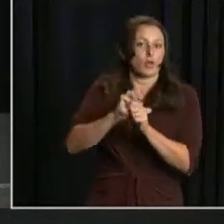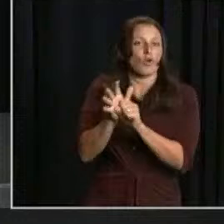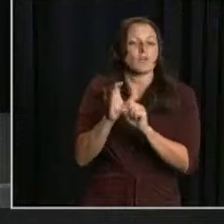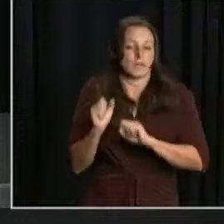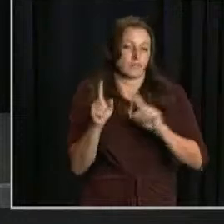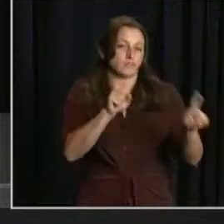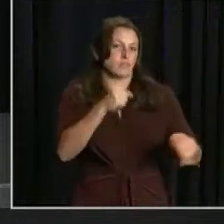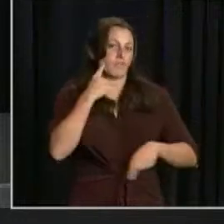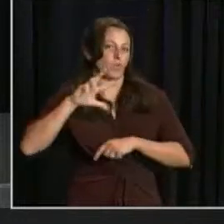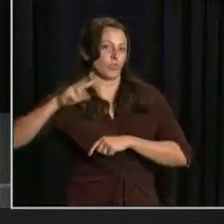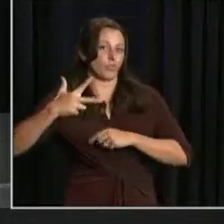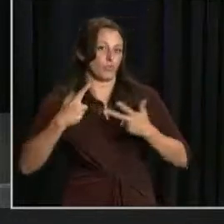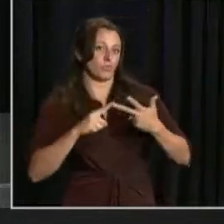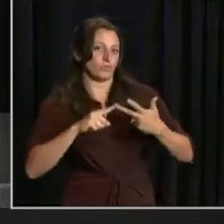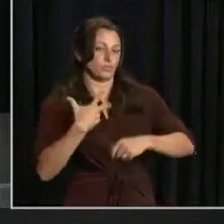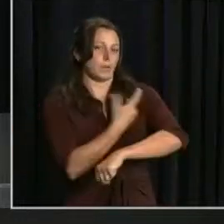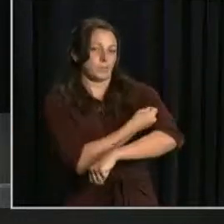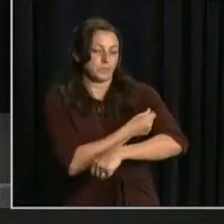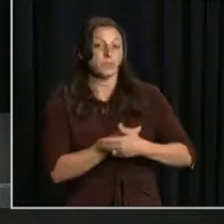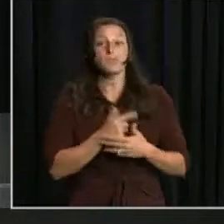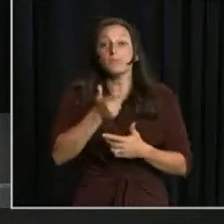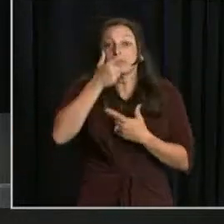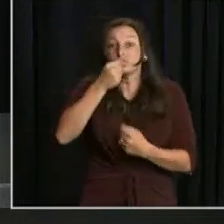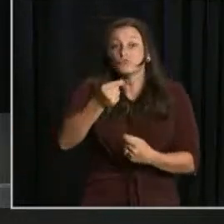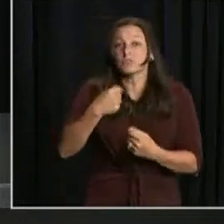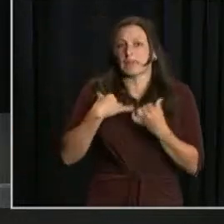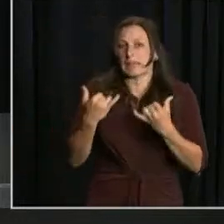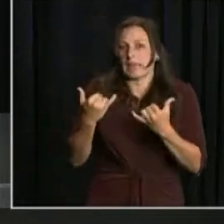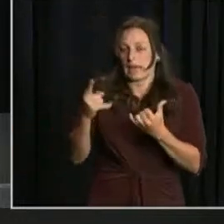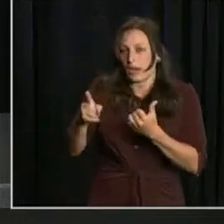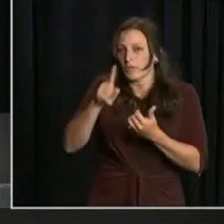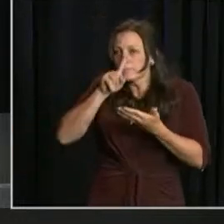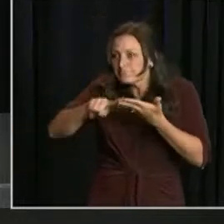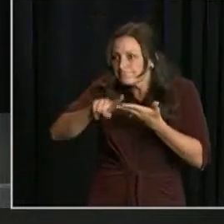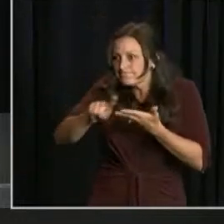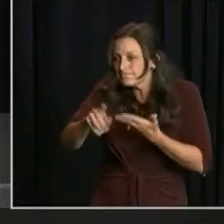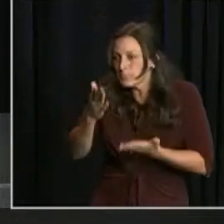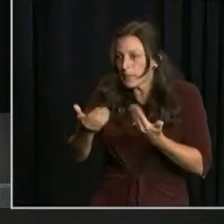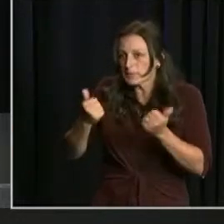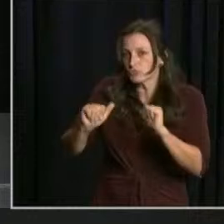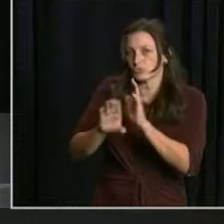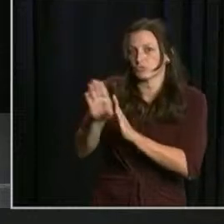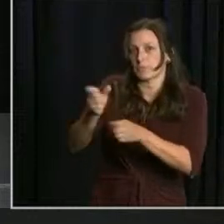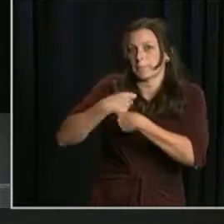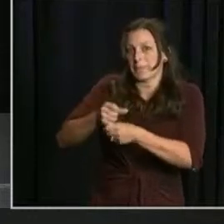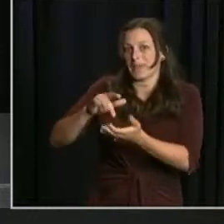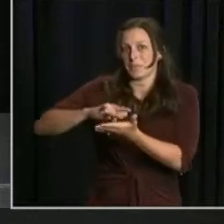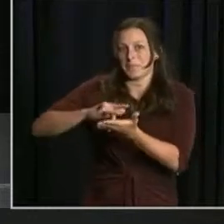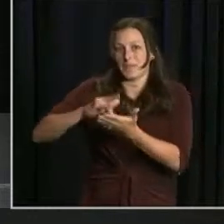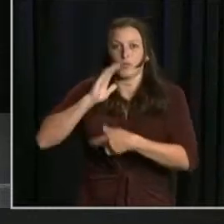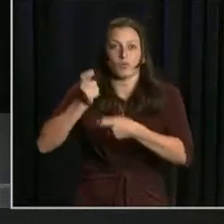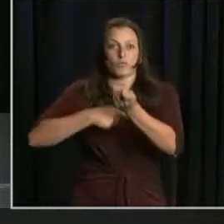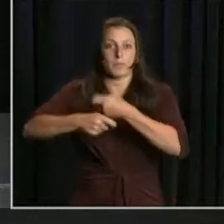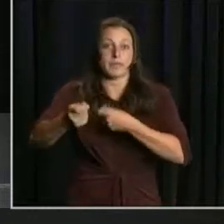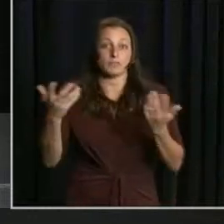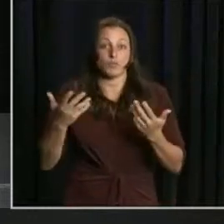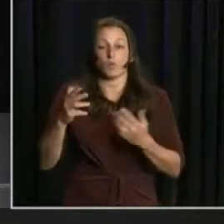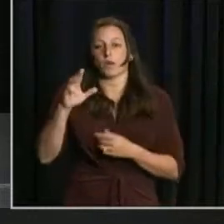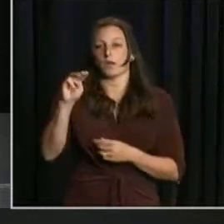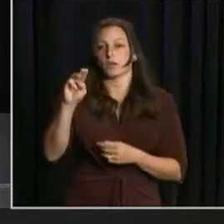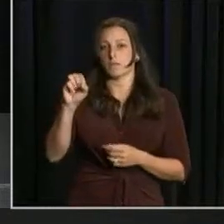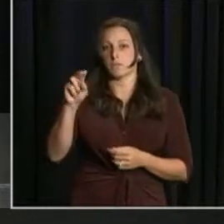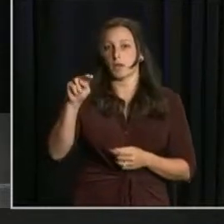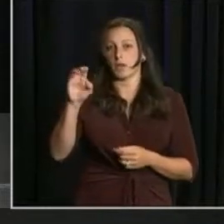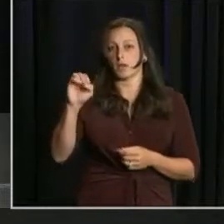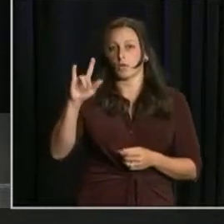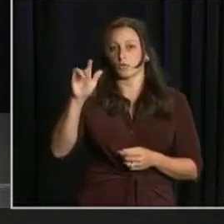interesting that they're working on developing a pill now that might take the place of the monoclonal antibody